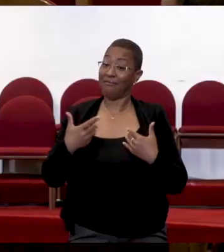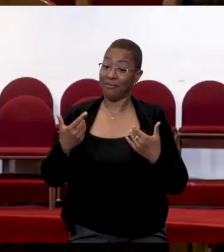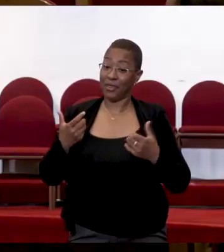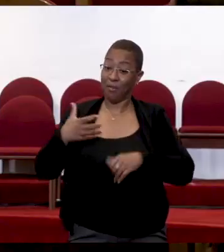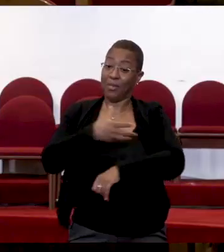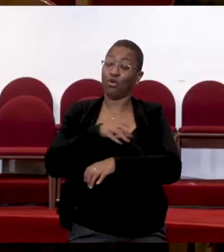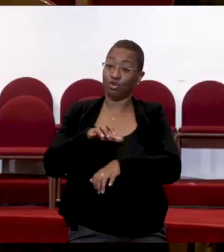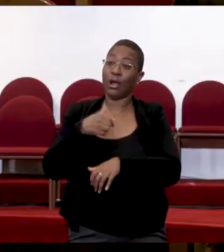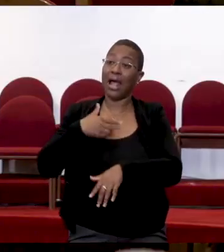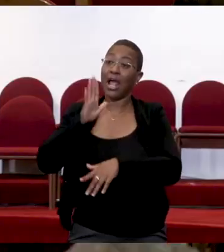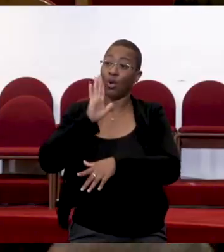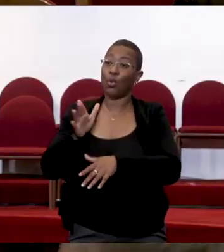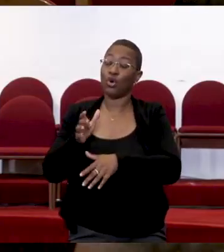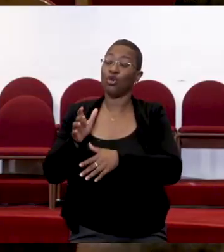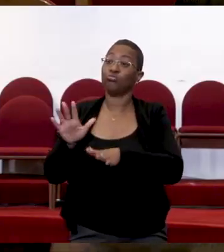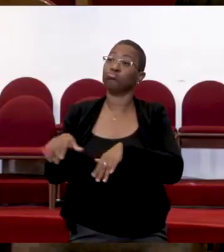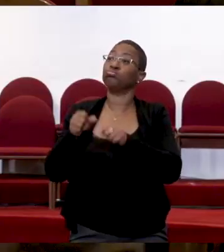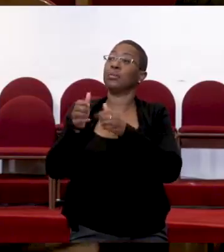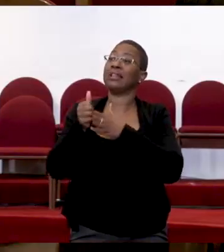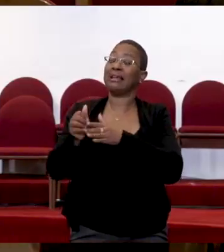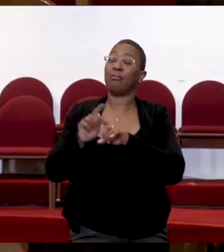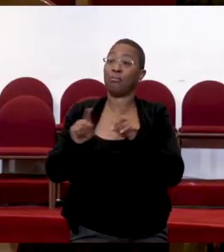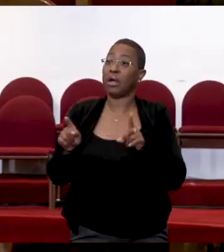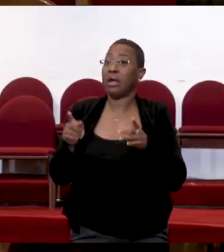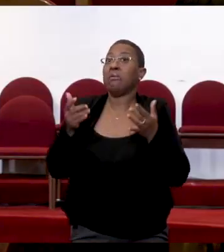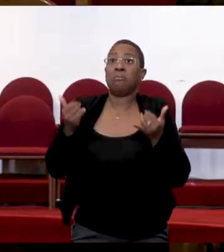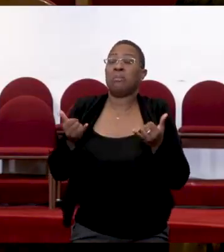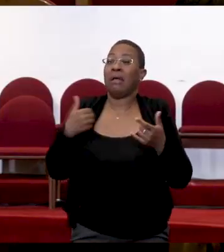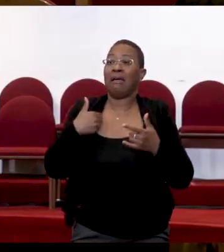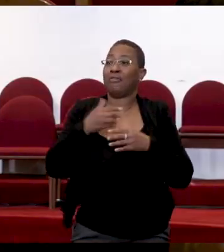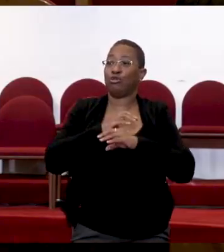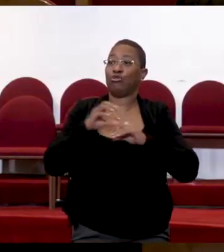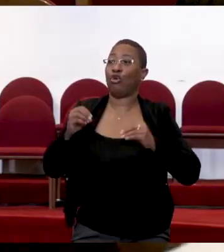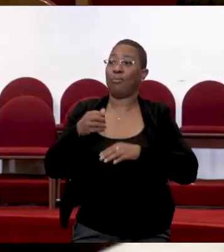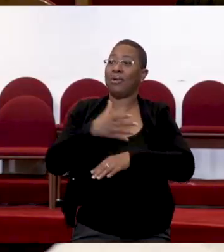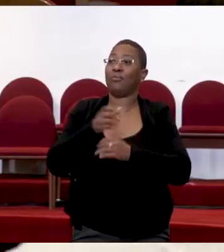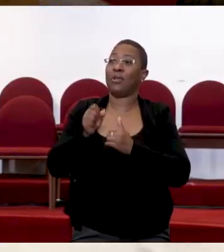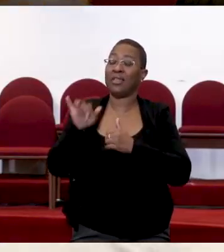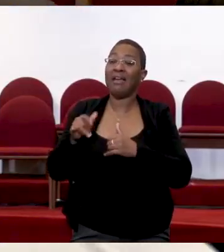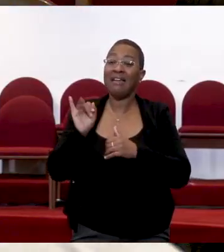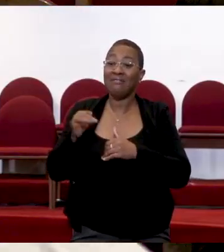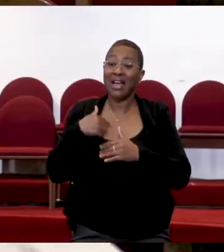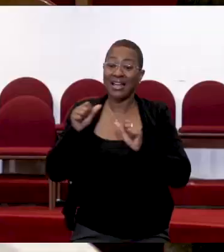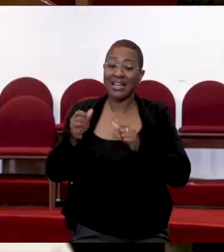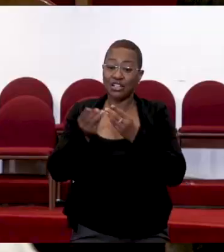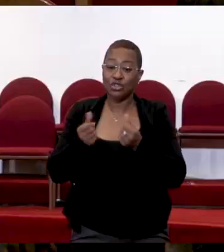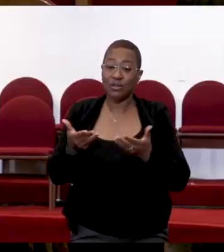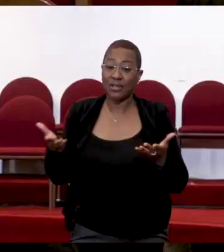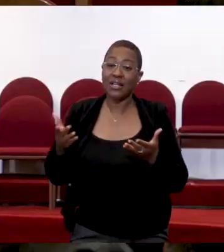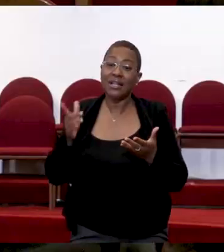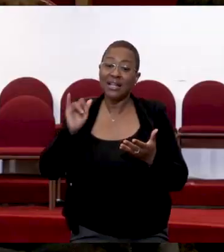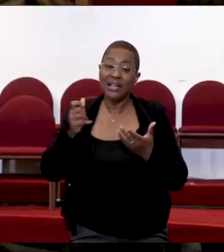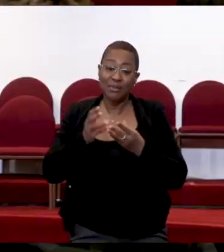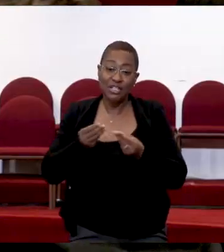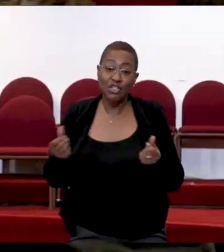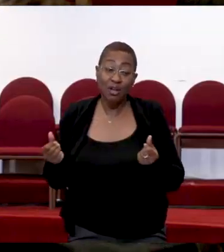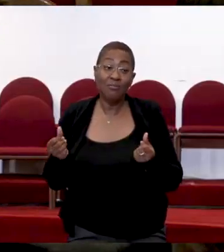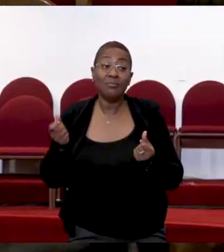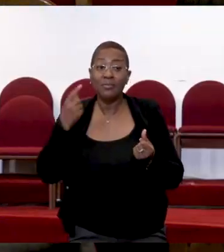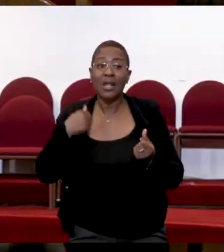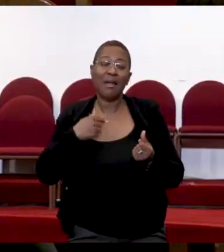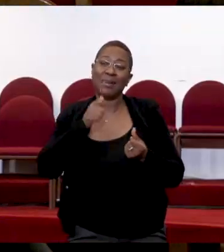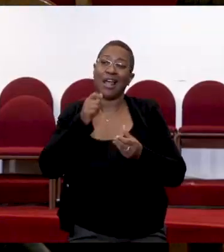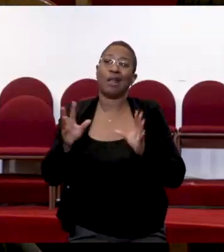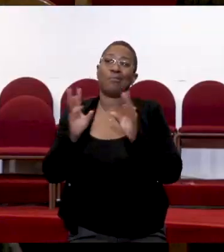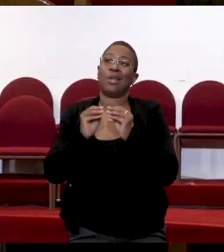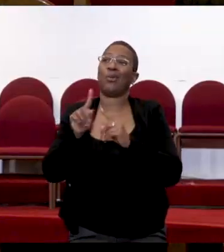meet on it. But that's just the way I operate. Is I meet when I can solve something that otherwise isn't being solved. I'm not going to meet when I'm